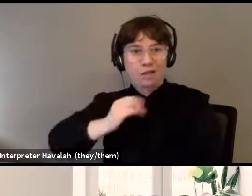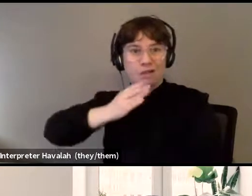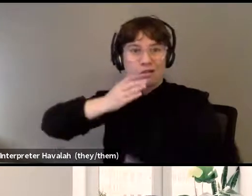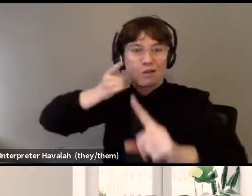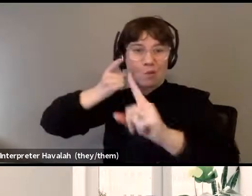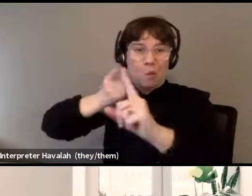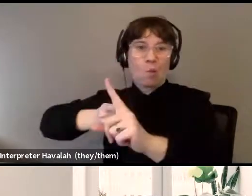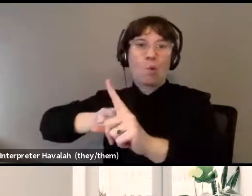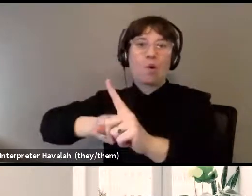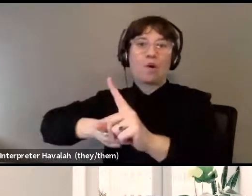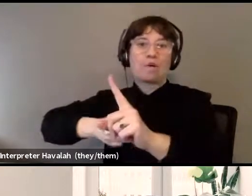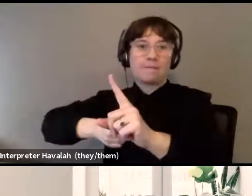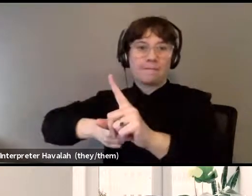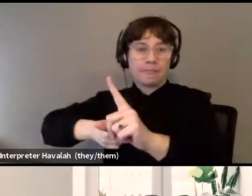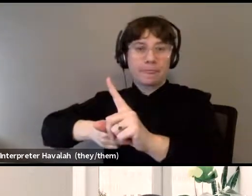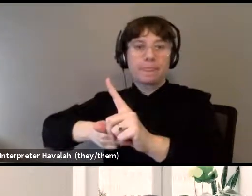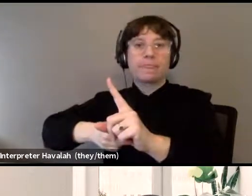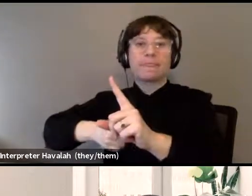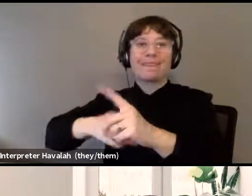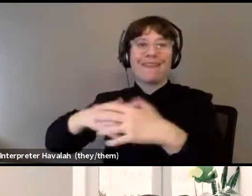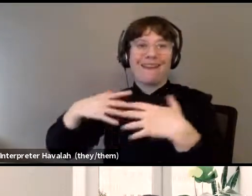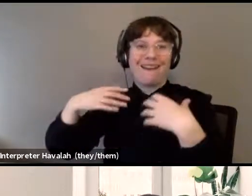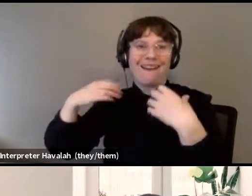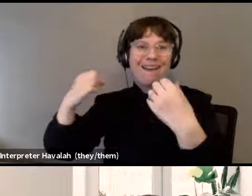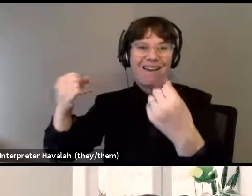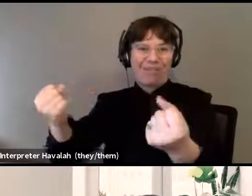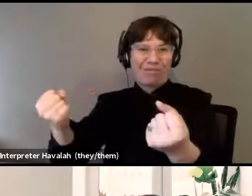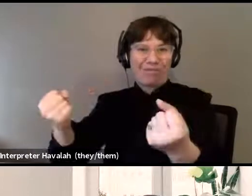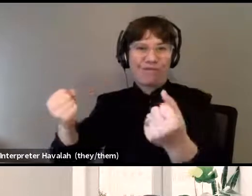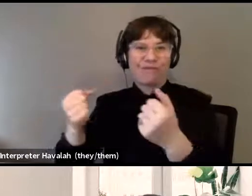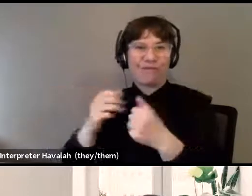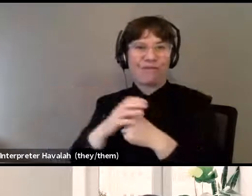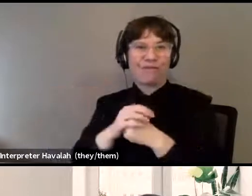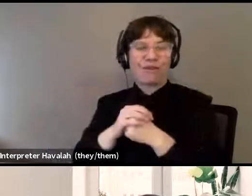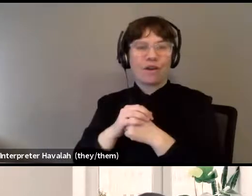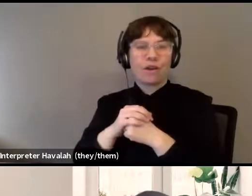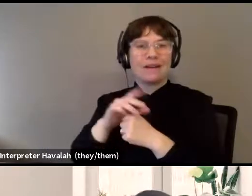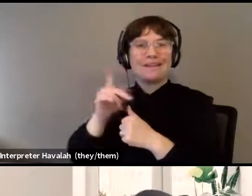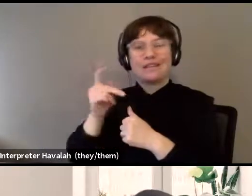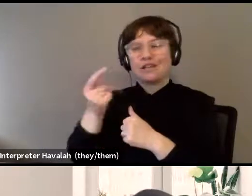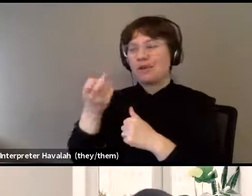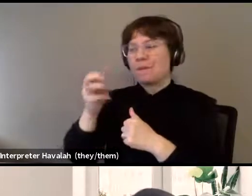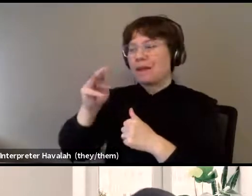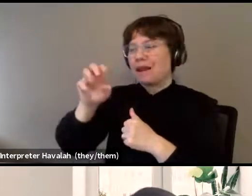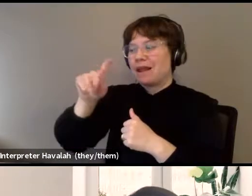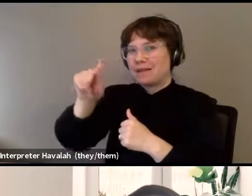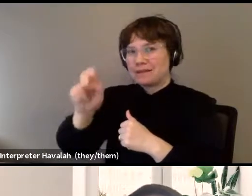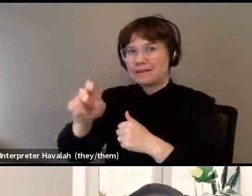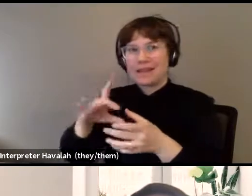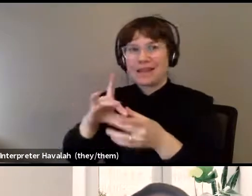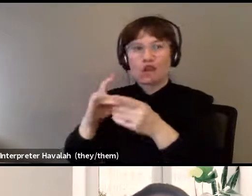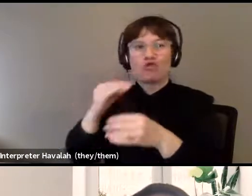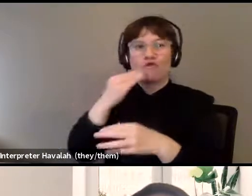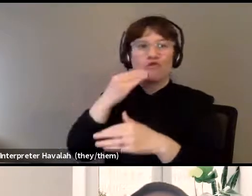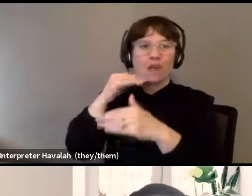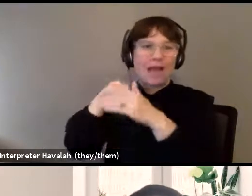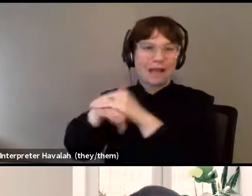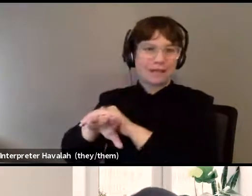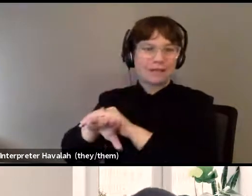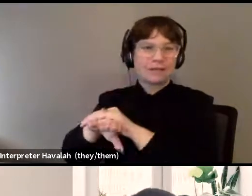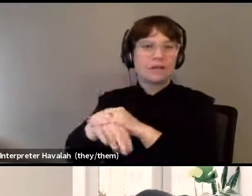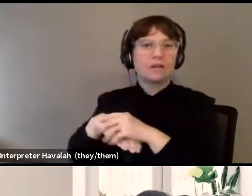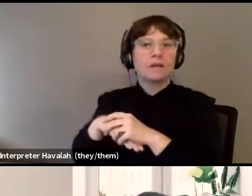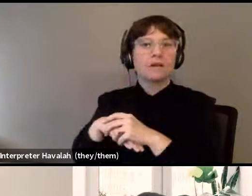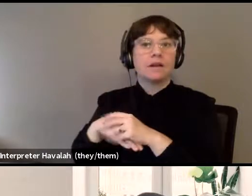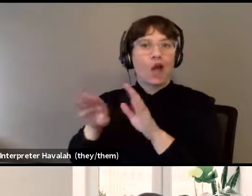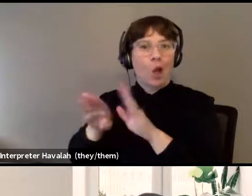social determinants of health. And one of the social determinants of health that they said they were focused on was food access. And it was